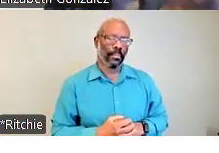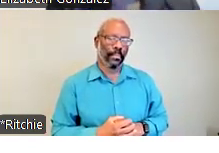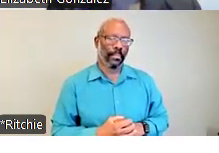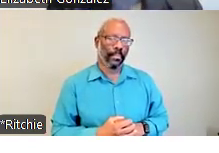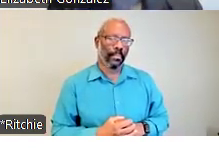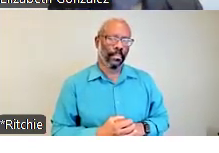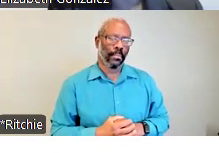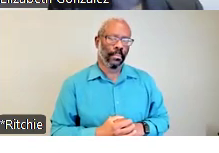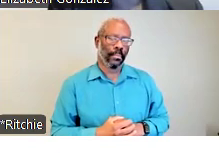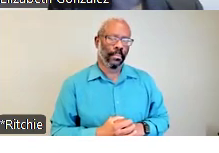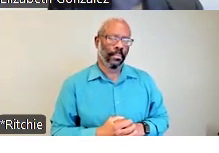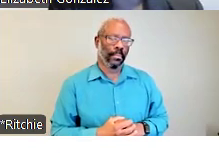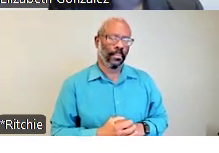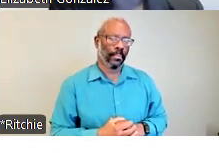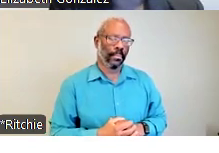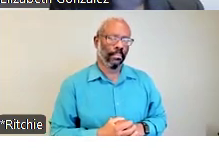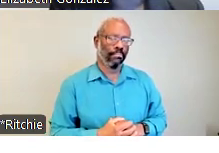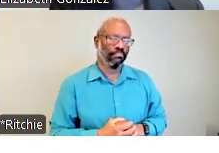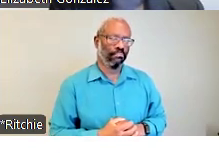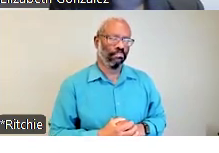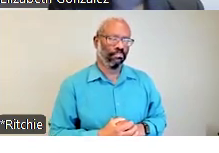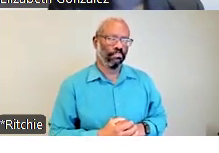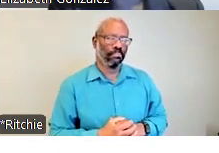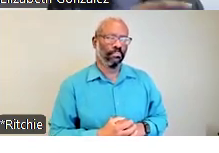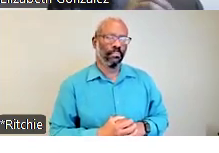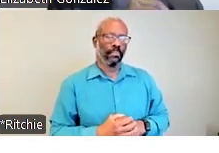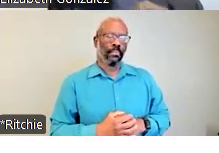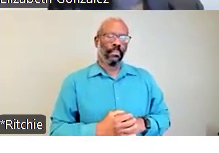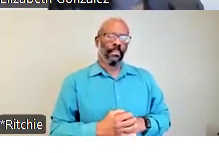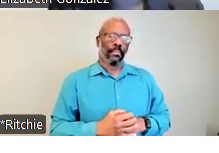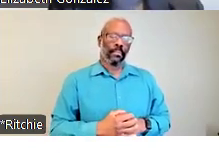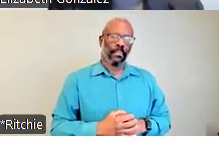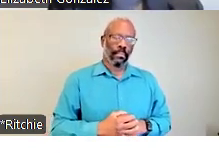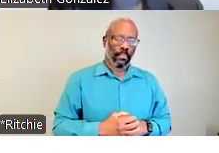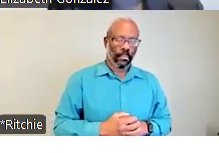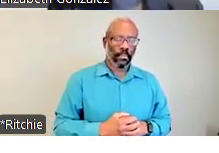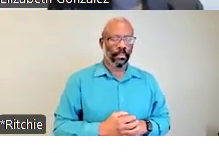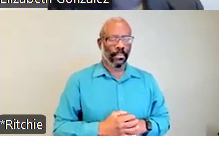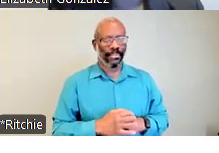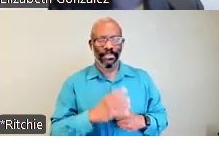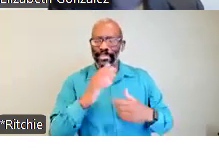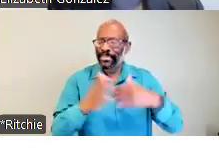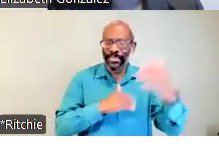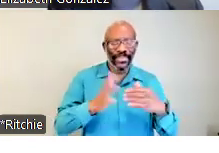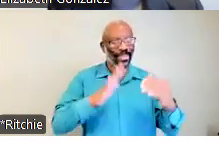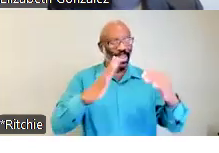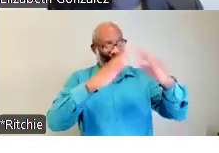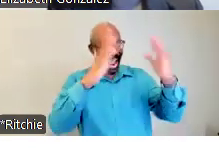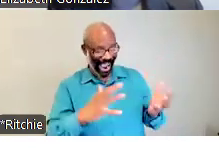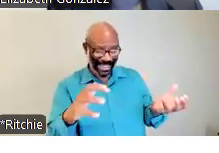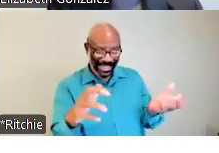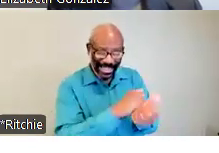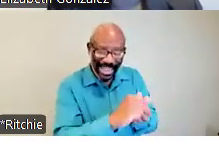even if your home was damaged or destroyed, you still have valuable